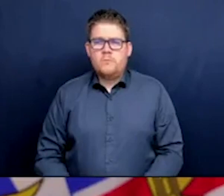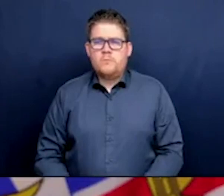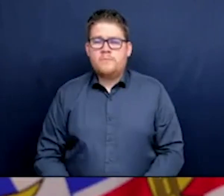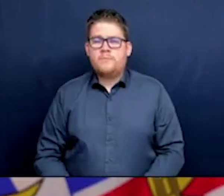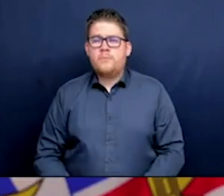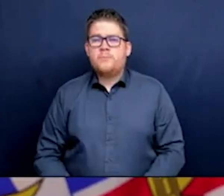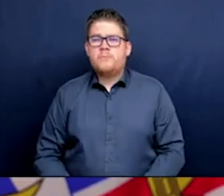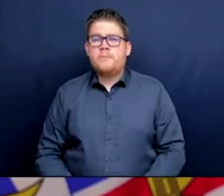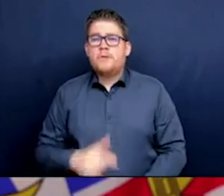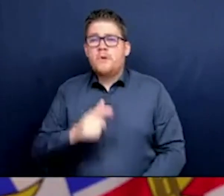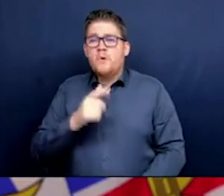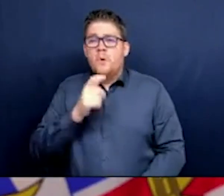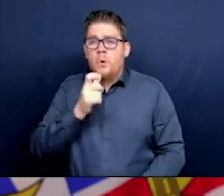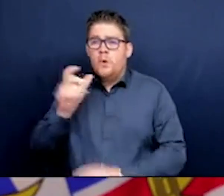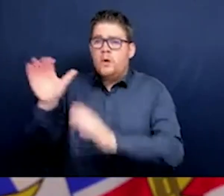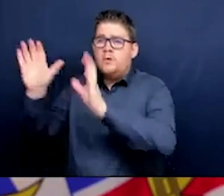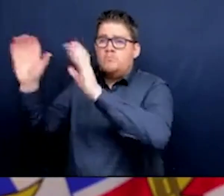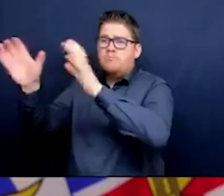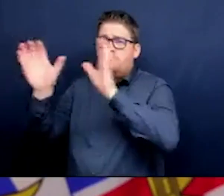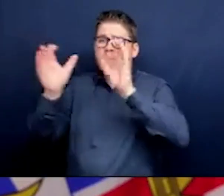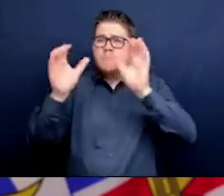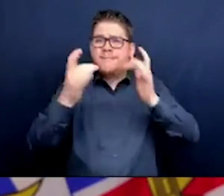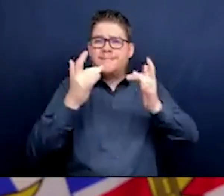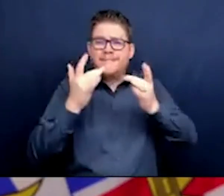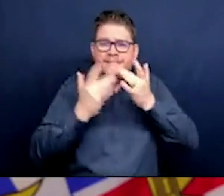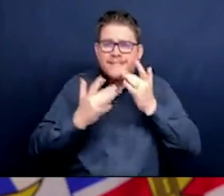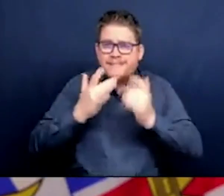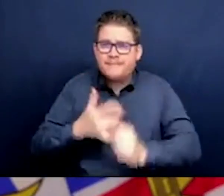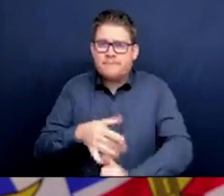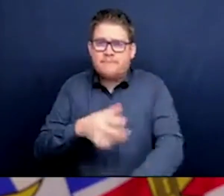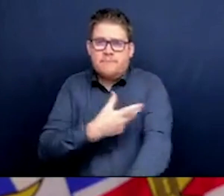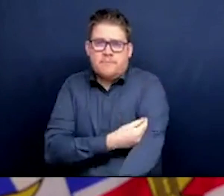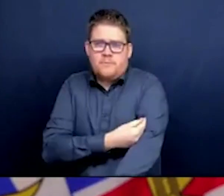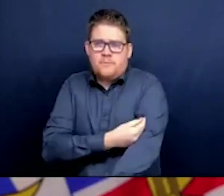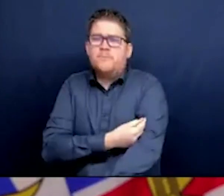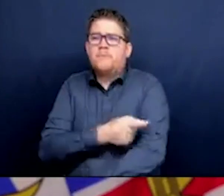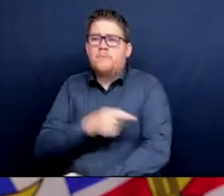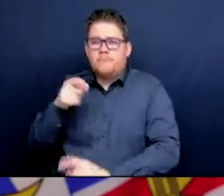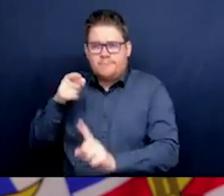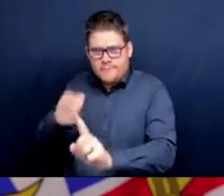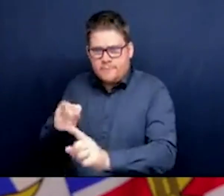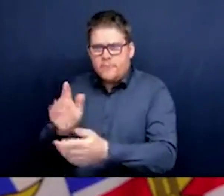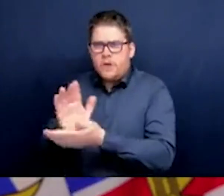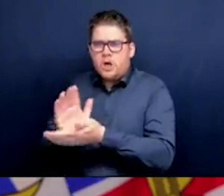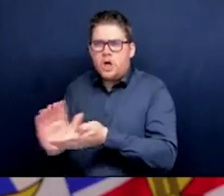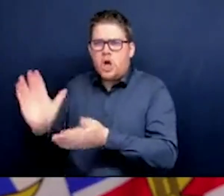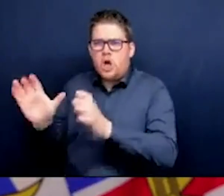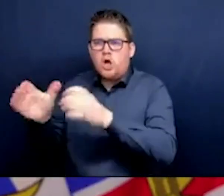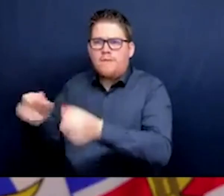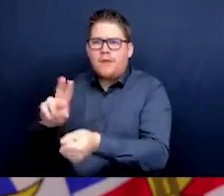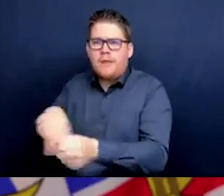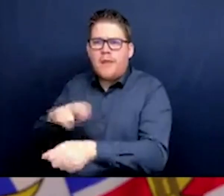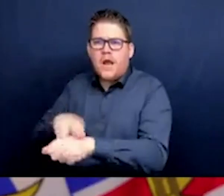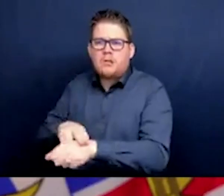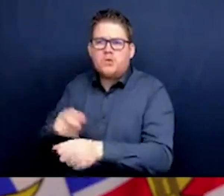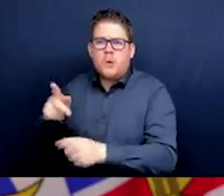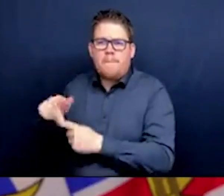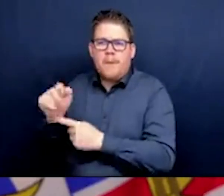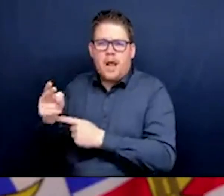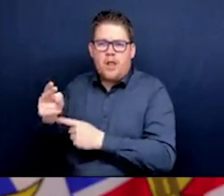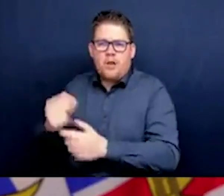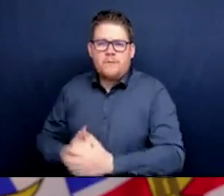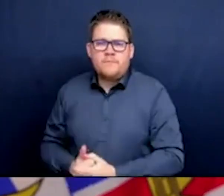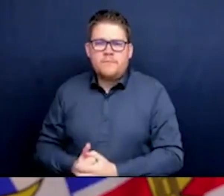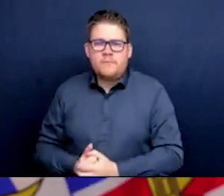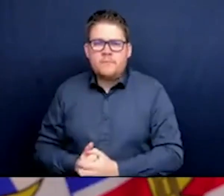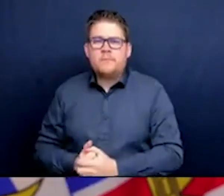Naturopathic Physicians, the College of Chiropractors, and the College of Traditional Chinese Medicine Practitioners and